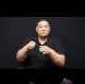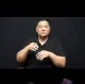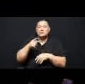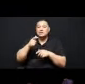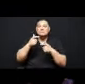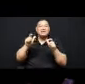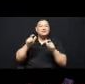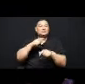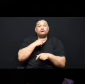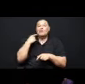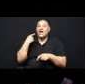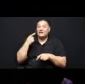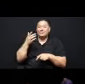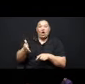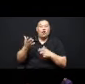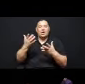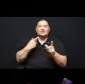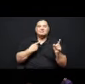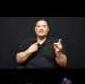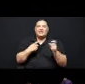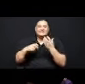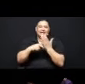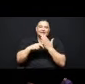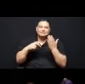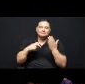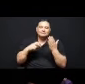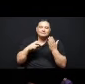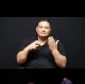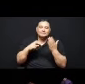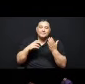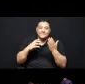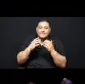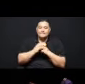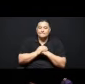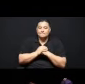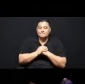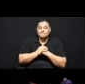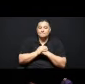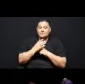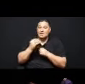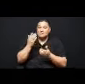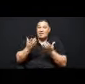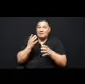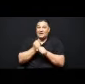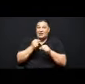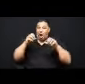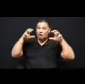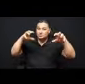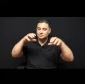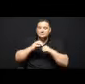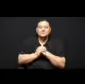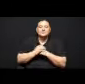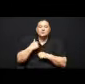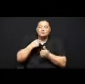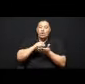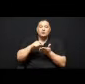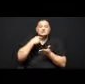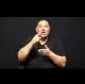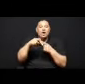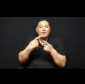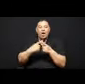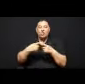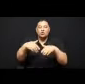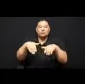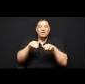And maybe getting haunted. I'm writing to tell you about the graveyard of cars and that I owe you $5. I saw a